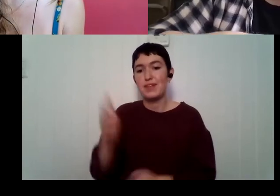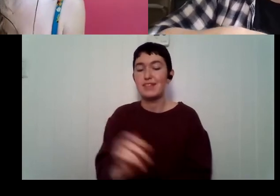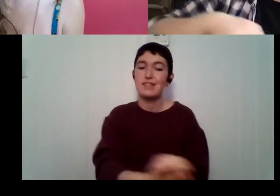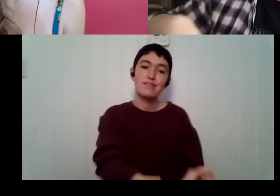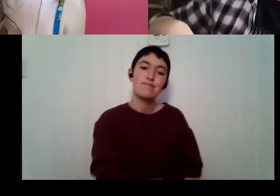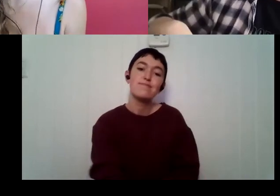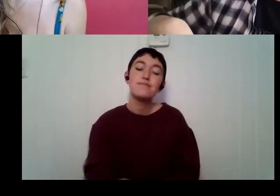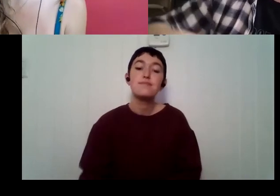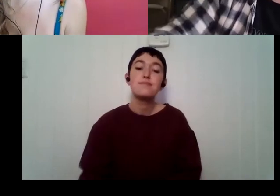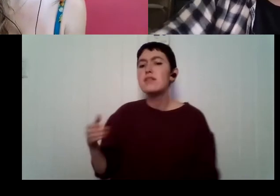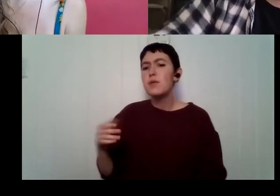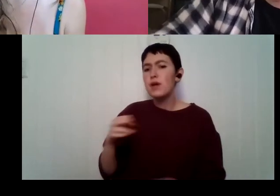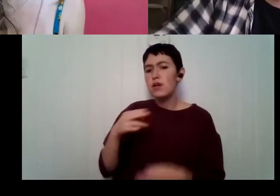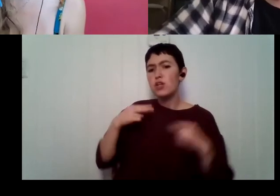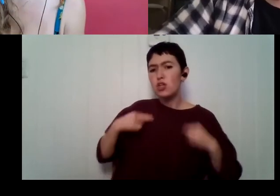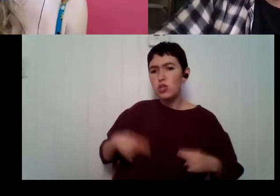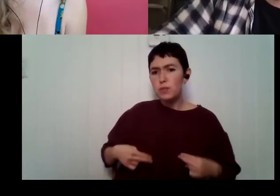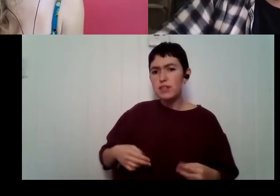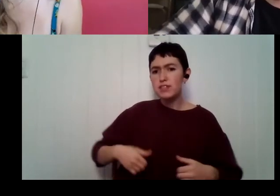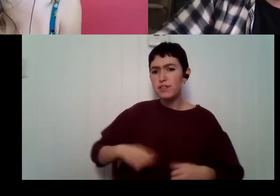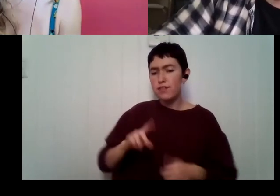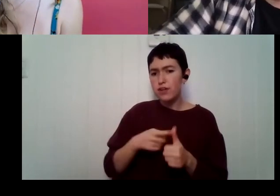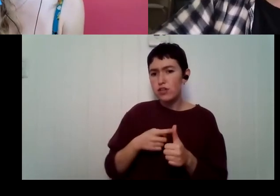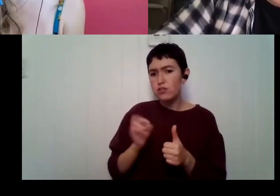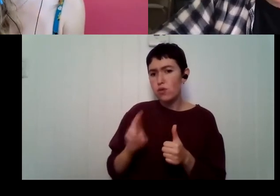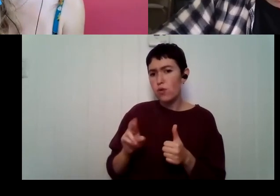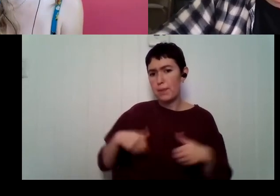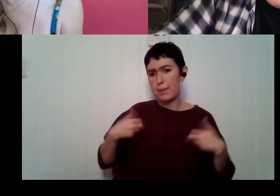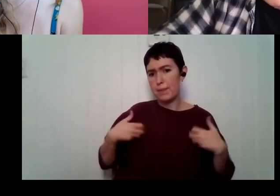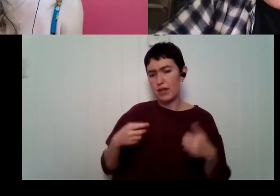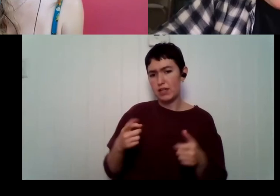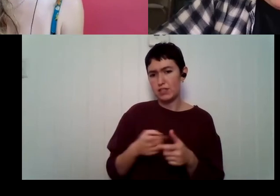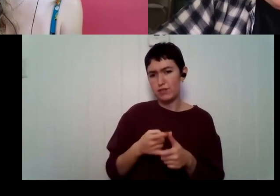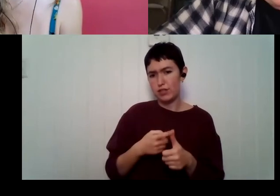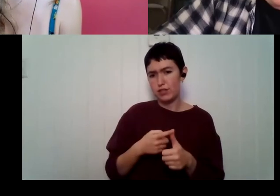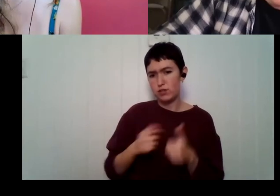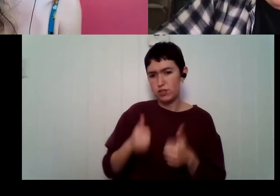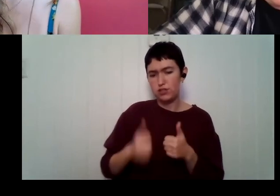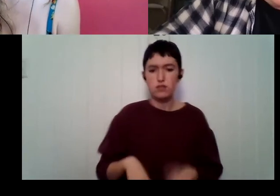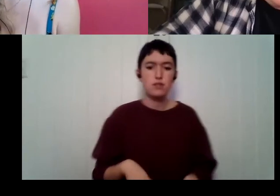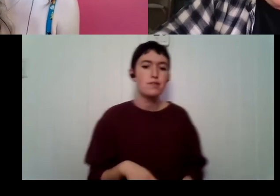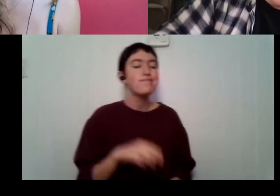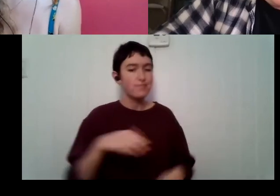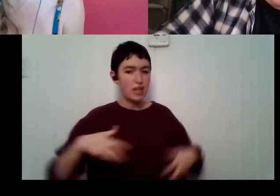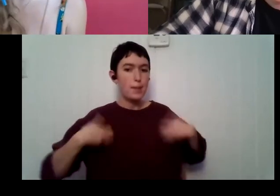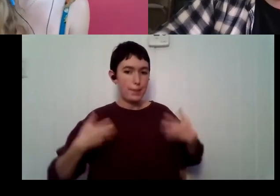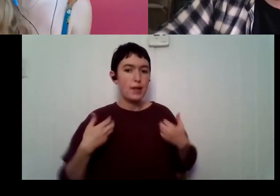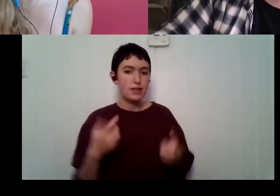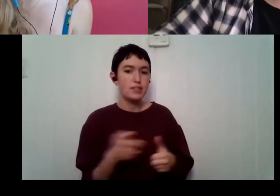humans first or monkeys first? Good question. Monkeys first. Monkeys have been around for millions and millions and millions and millions and millions of